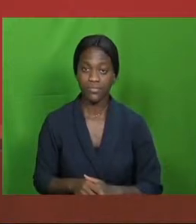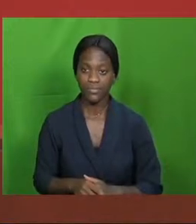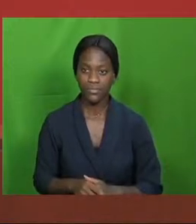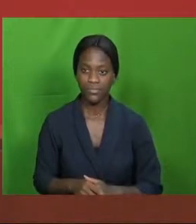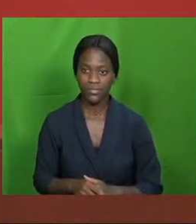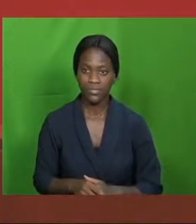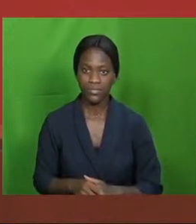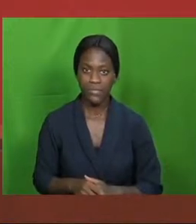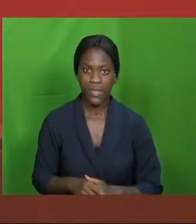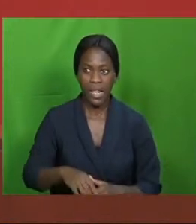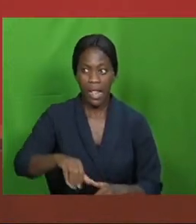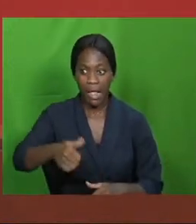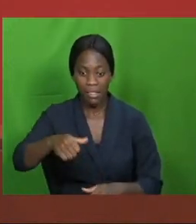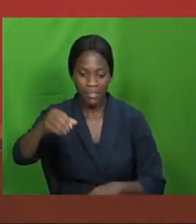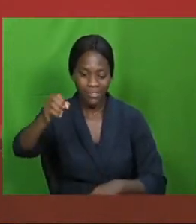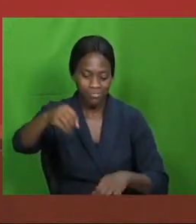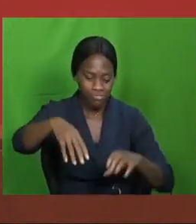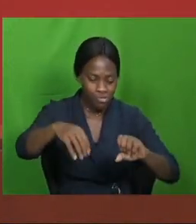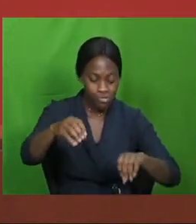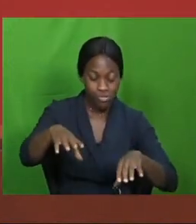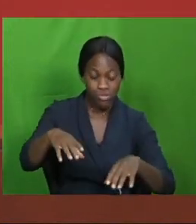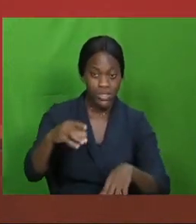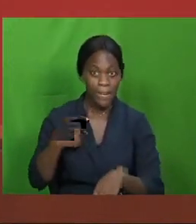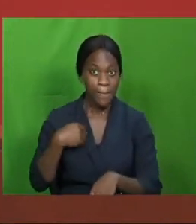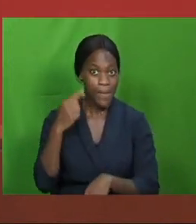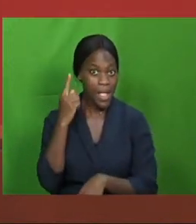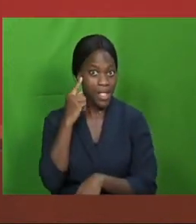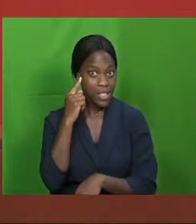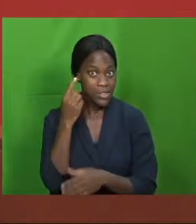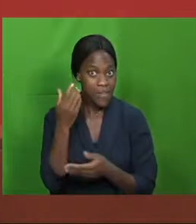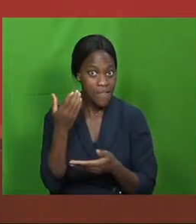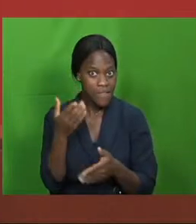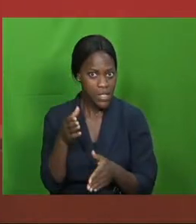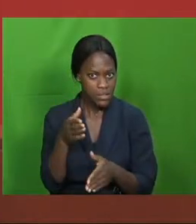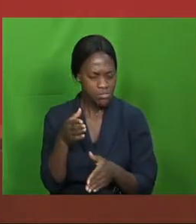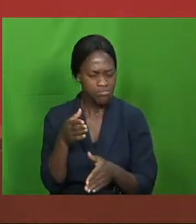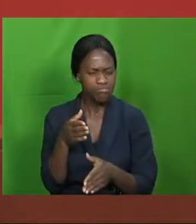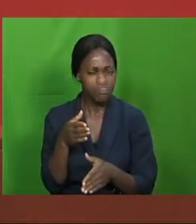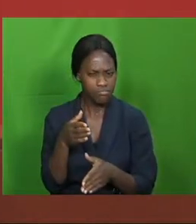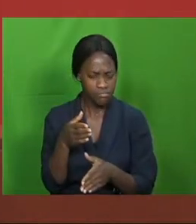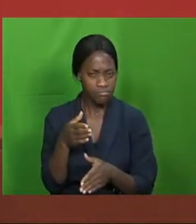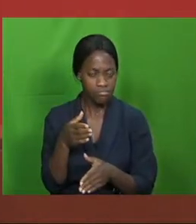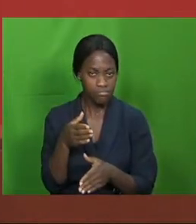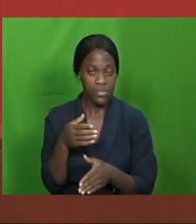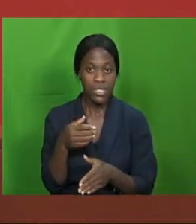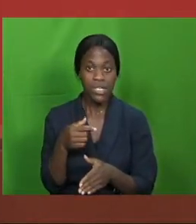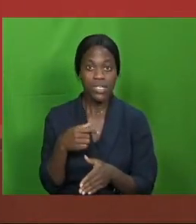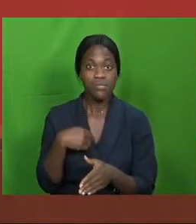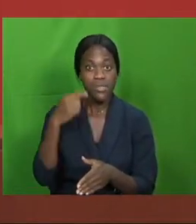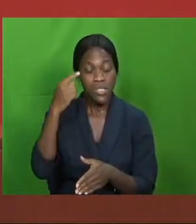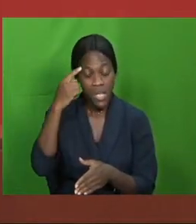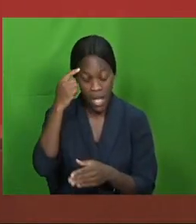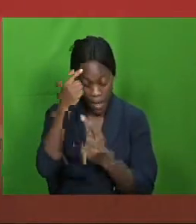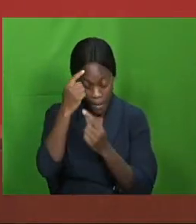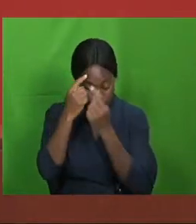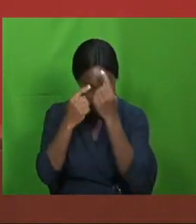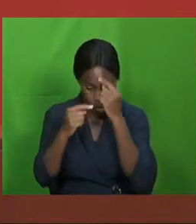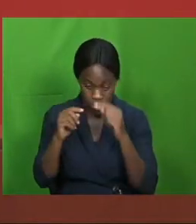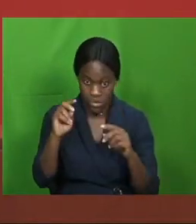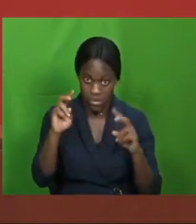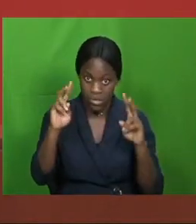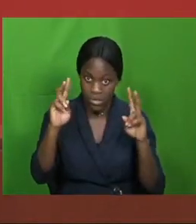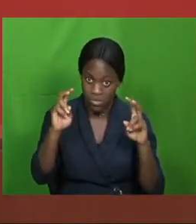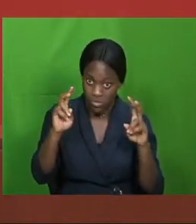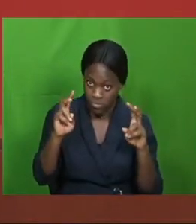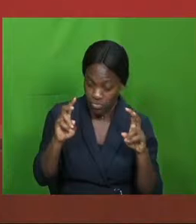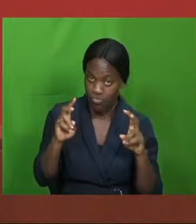and some other members of Parliament, I indicated that due to the gravity of the issues raised on the